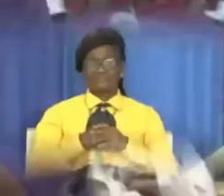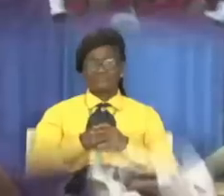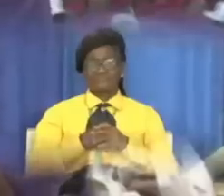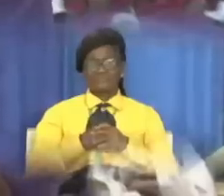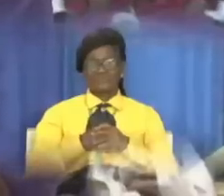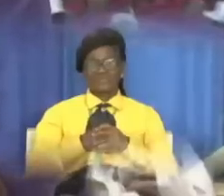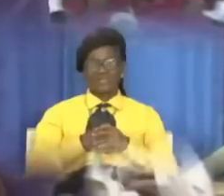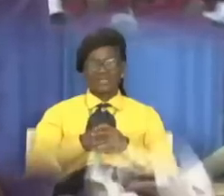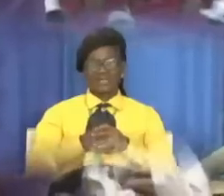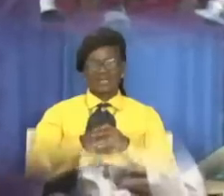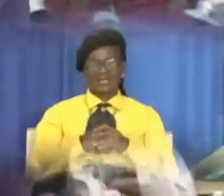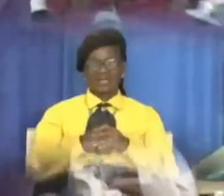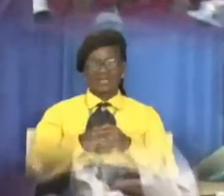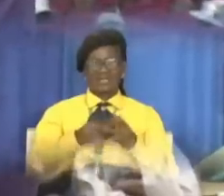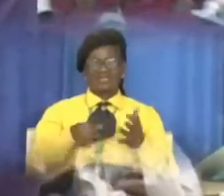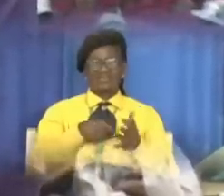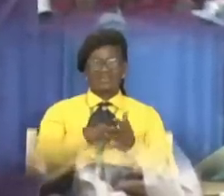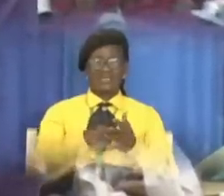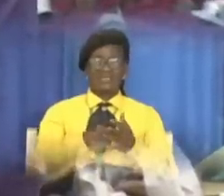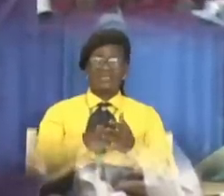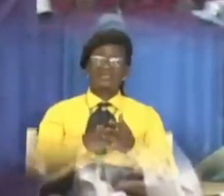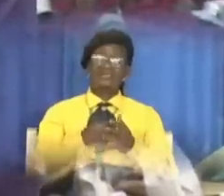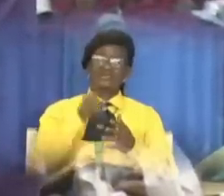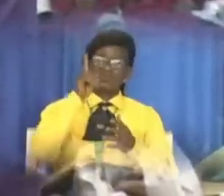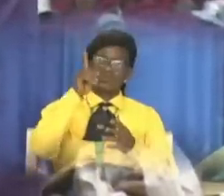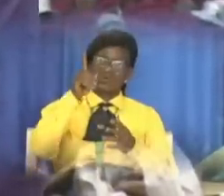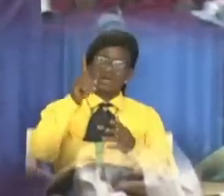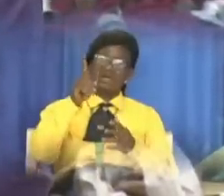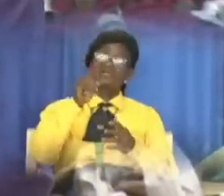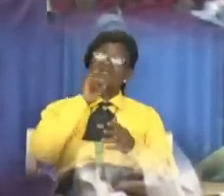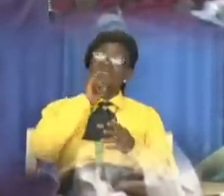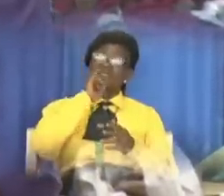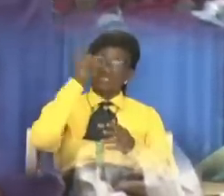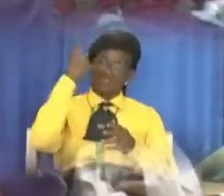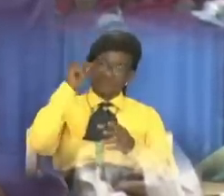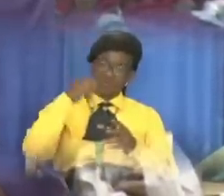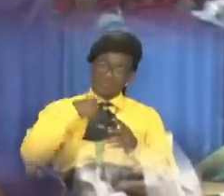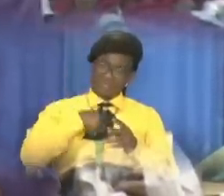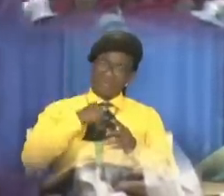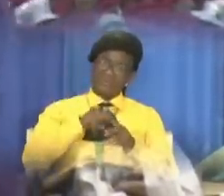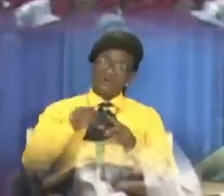This first word is for me, but I will share it with you.